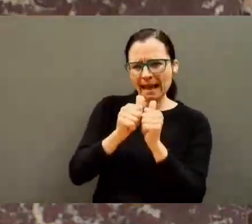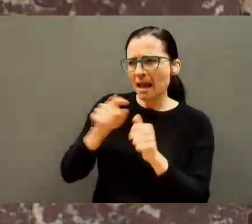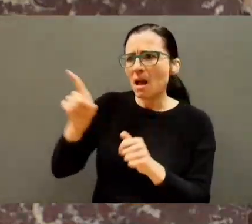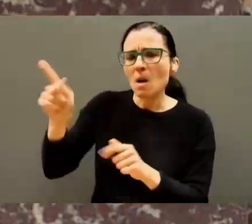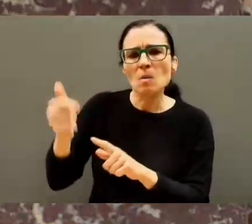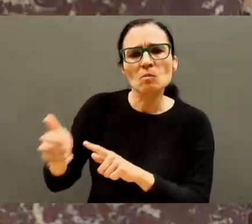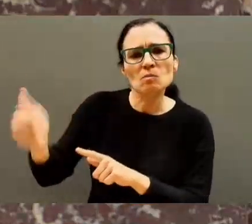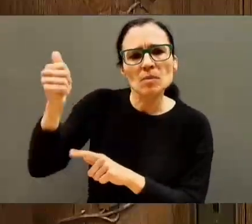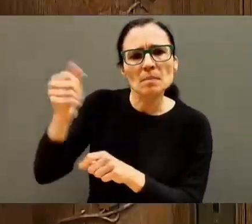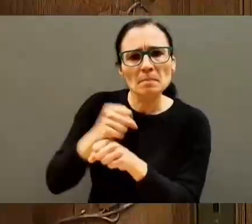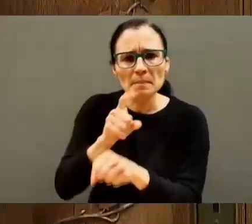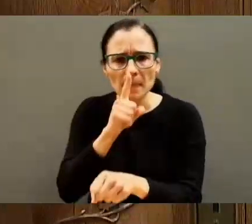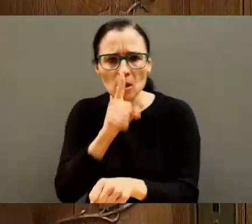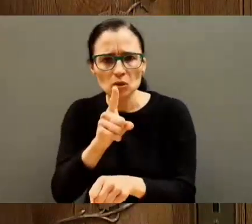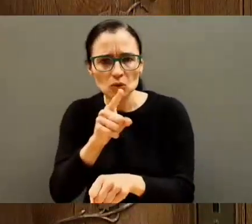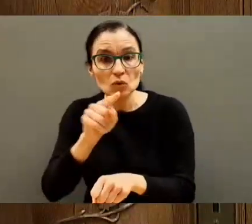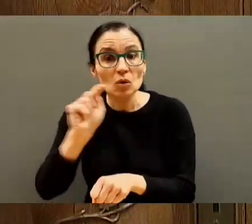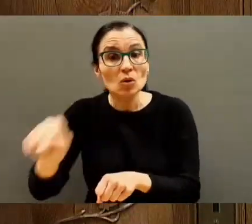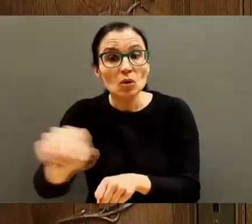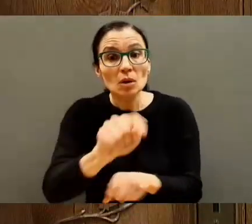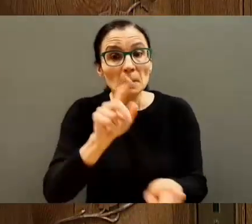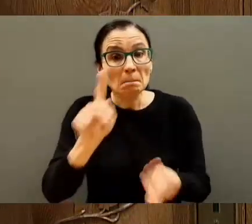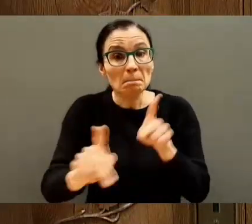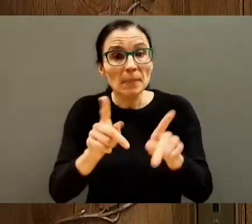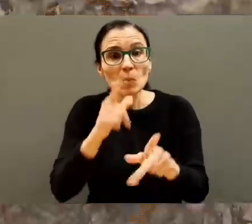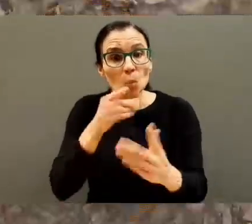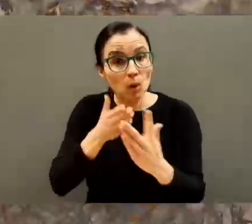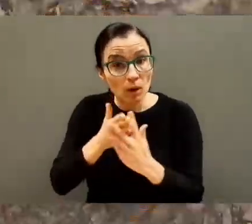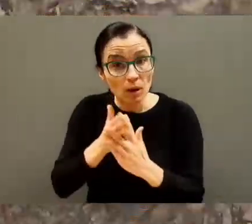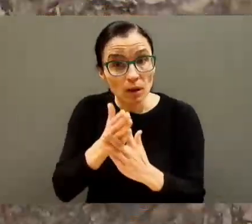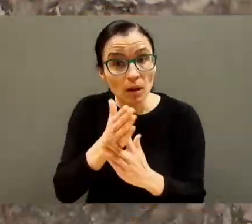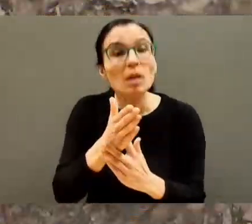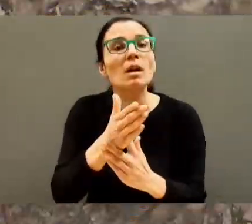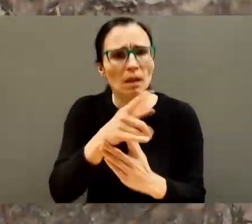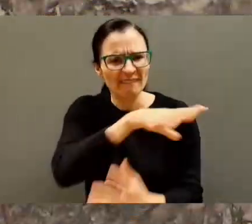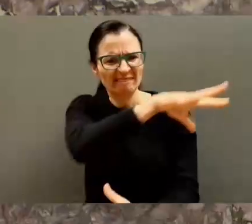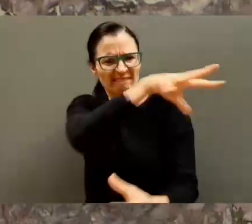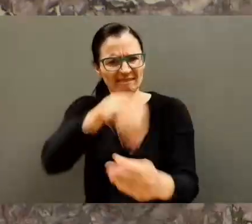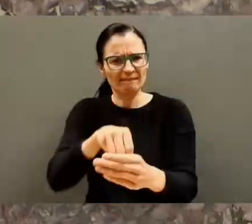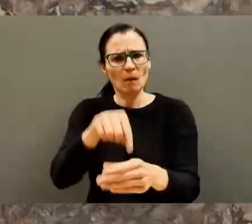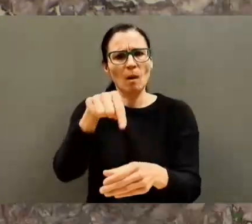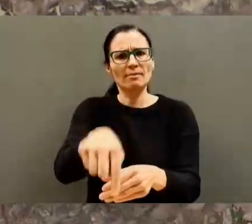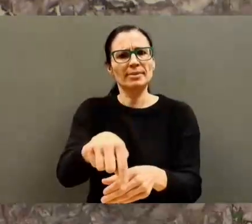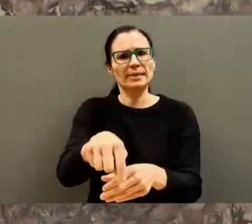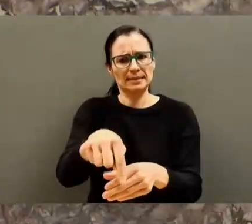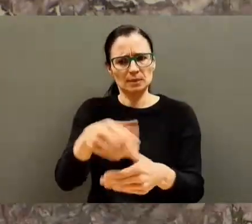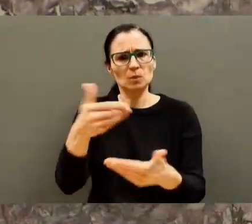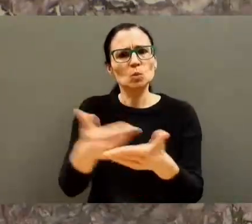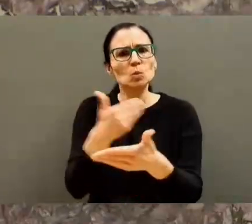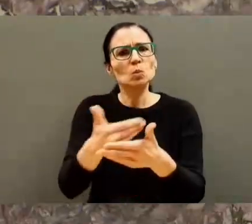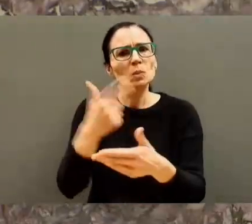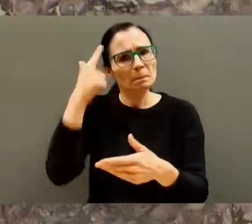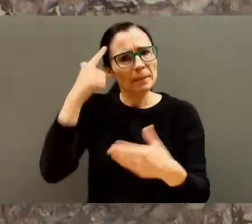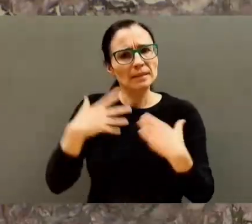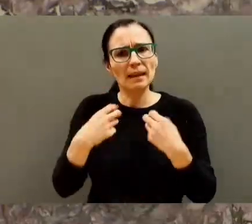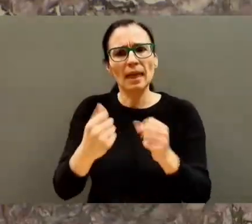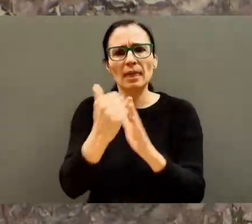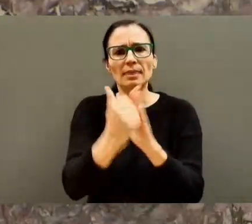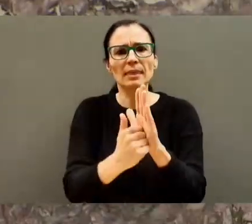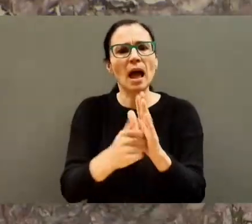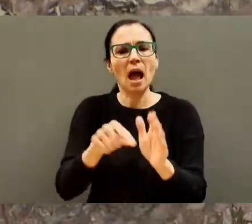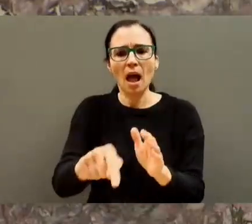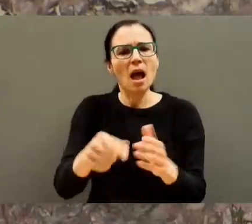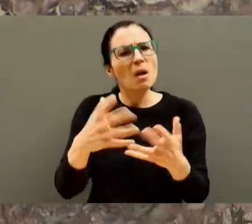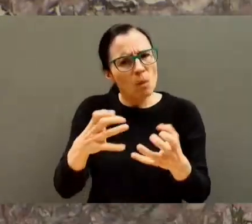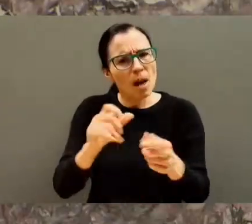good? Minister. Thank you very much, Honourable Speaker, and thank you again to the member for the question.